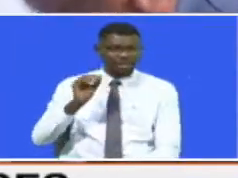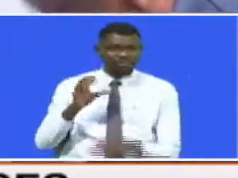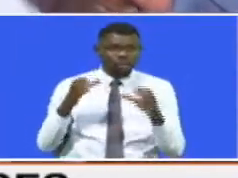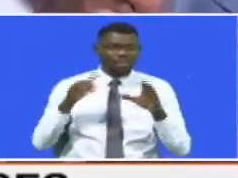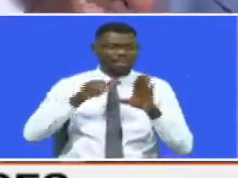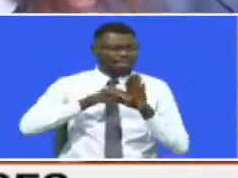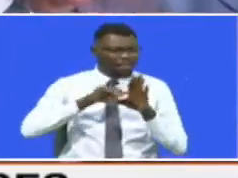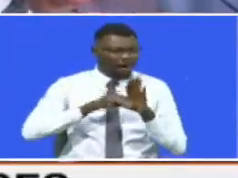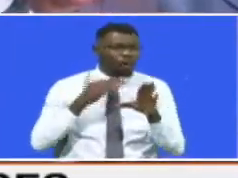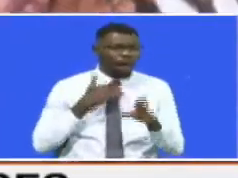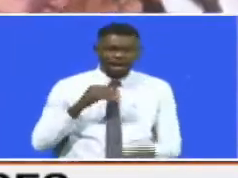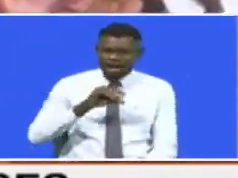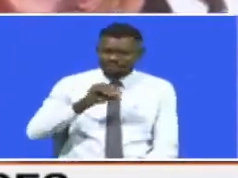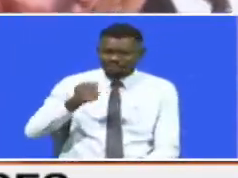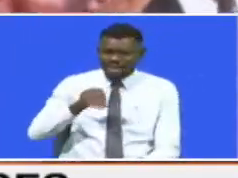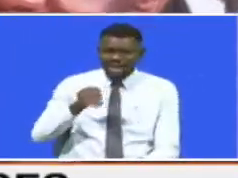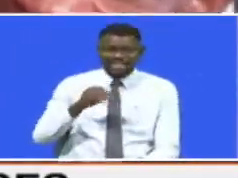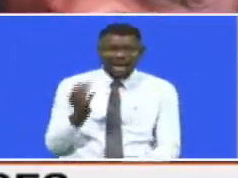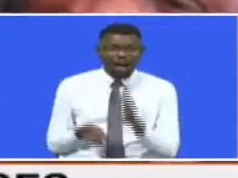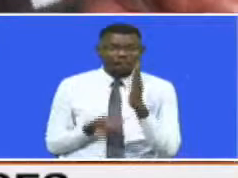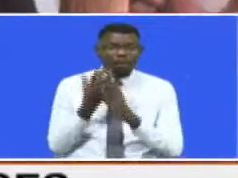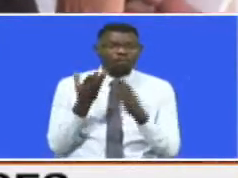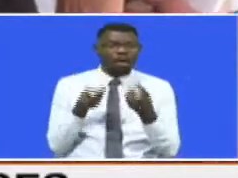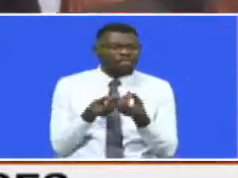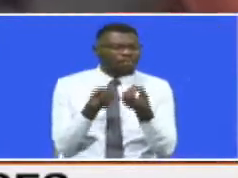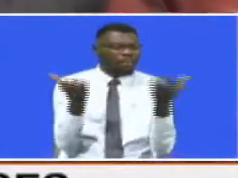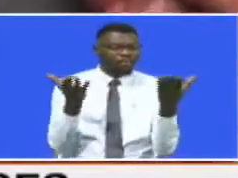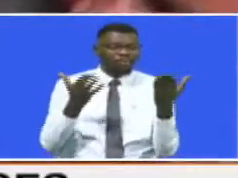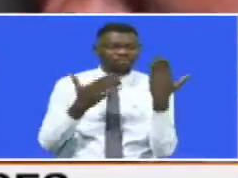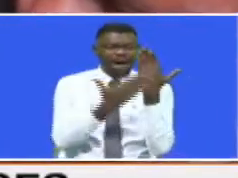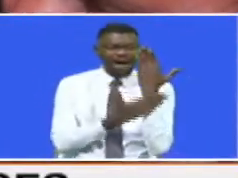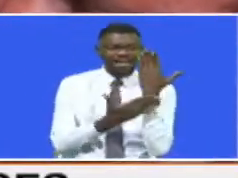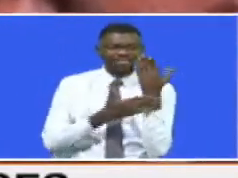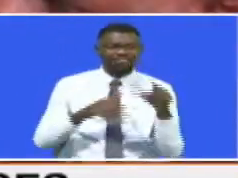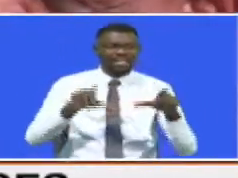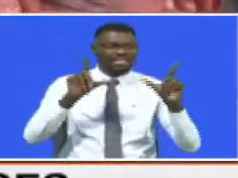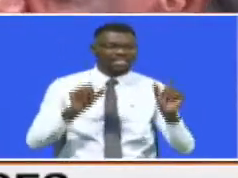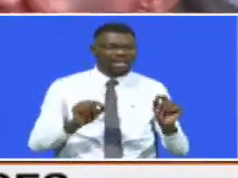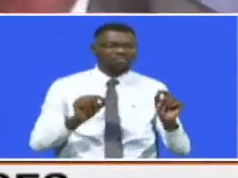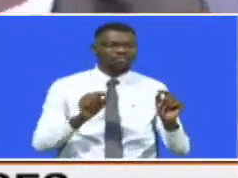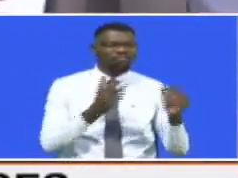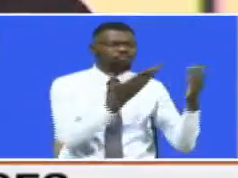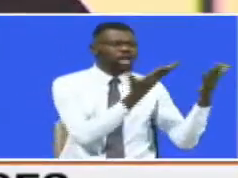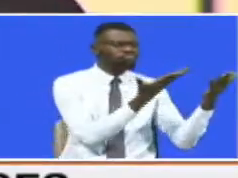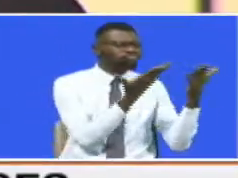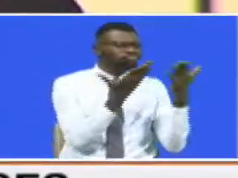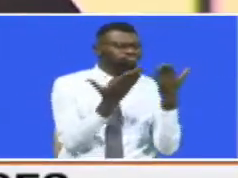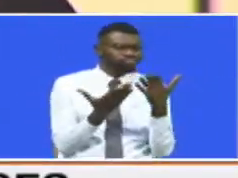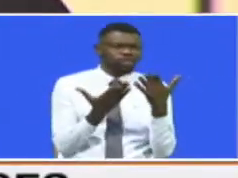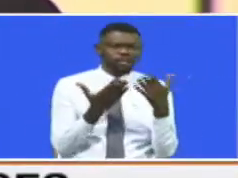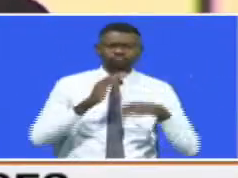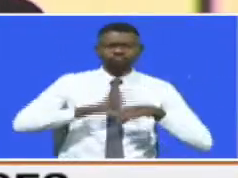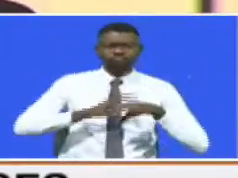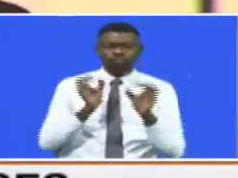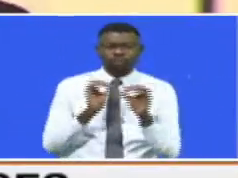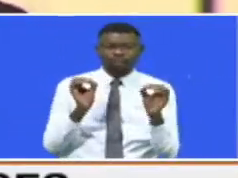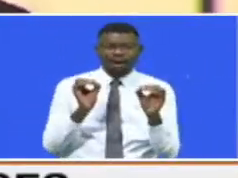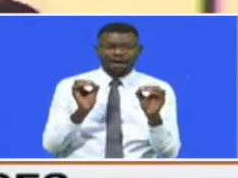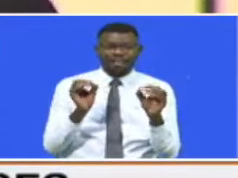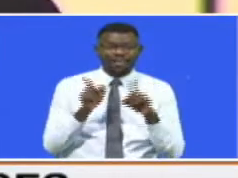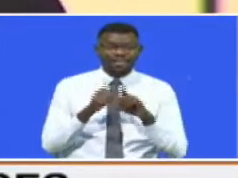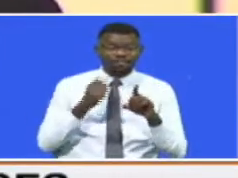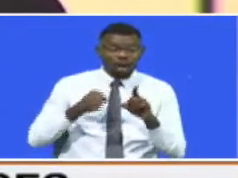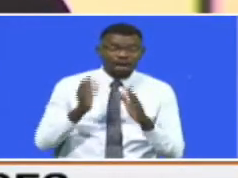to manufacture fertilizer and distribute it to the countries at lower costs than the imported variety. We have also made